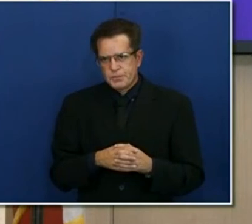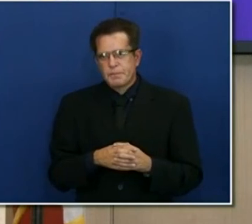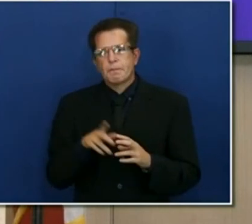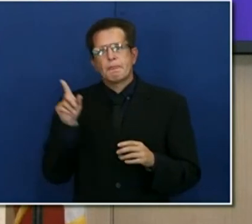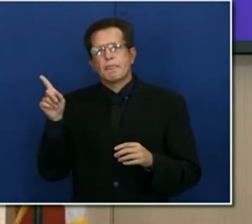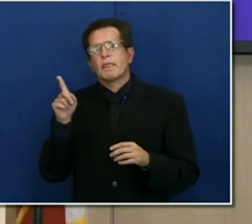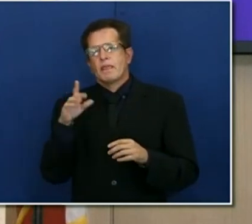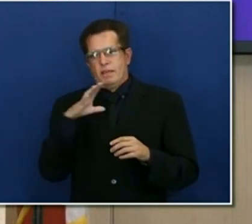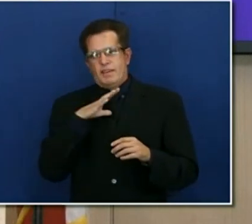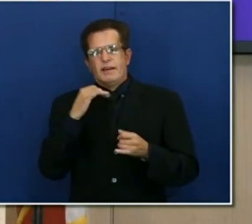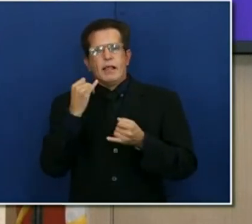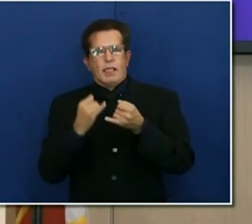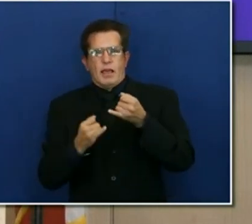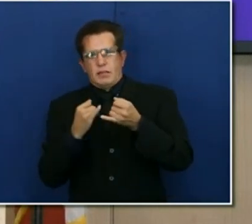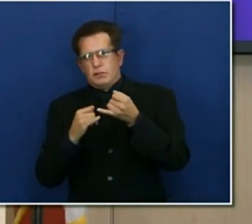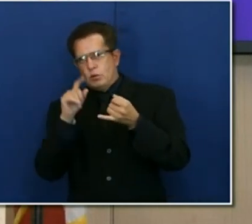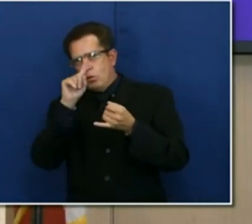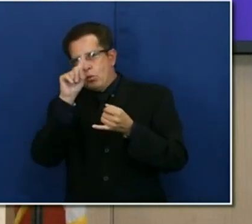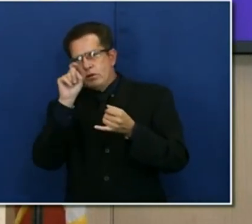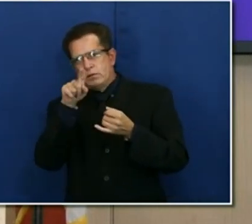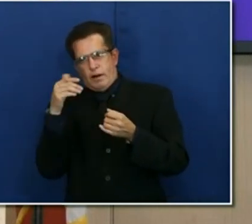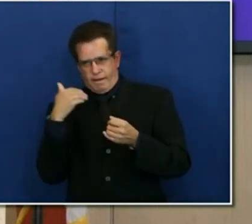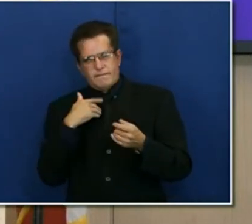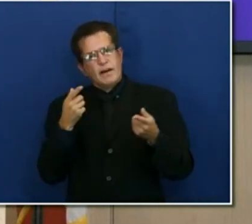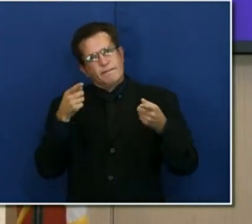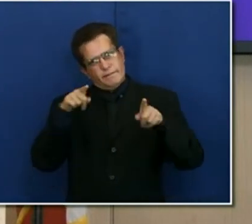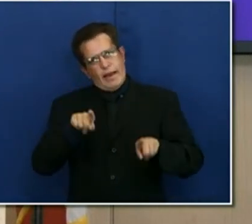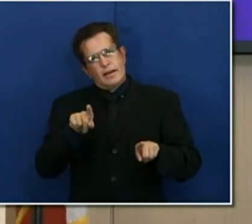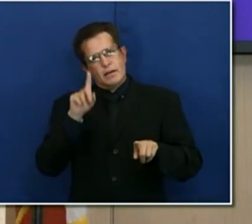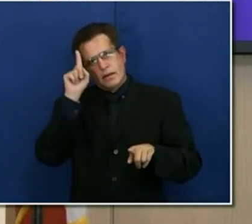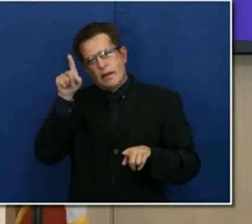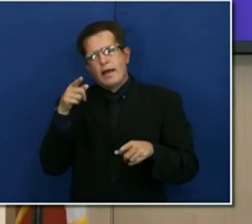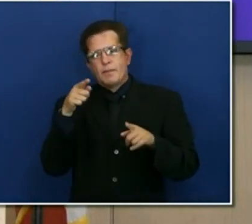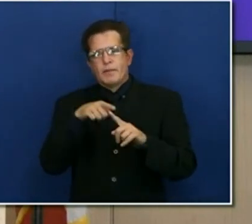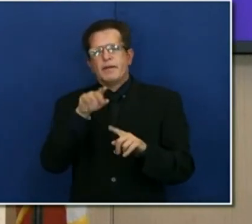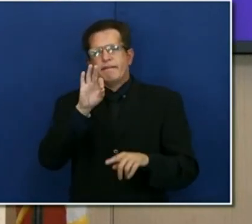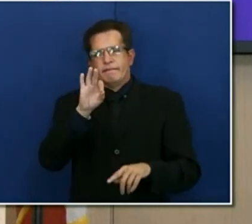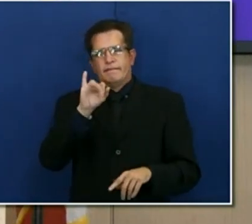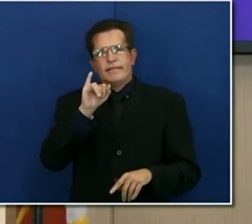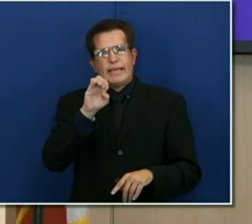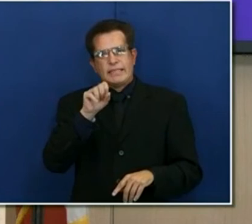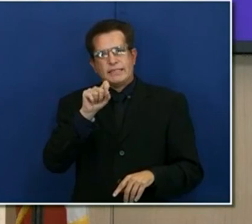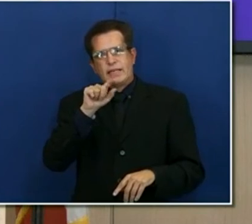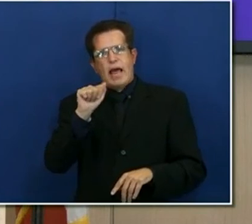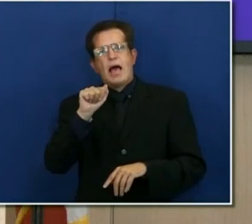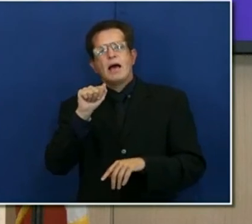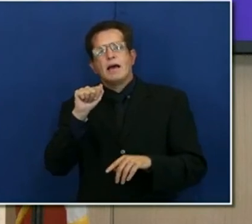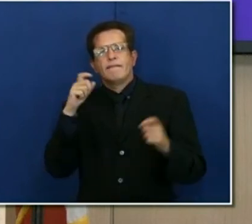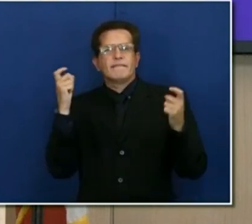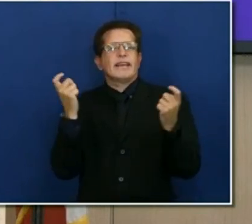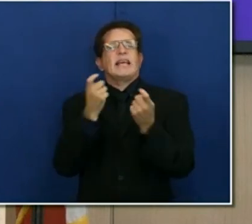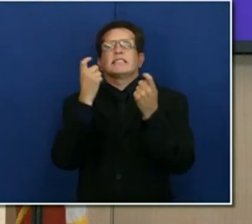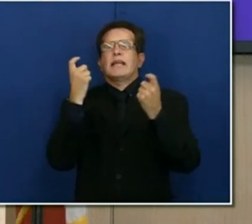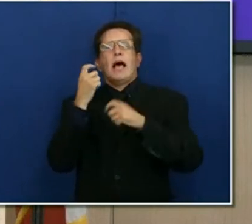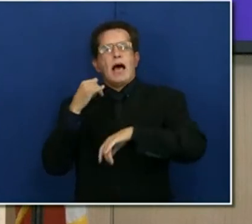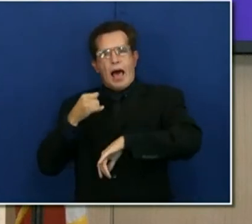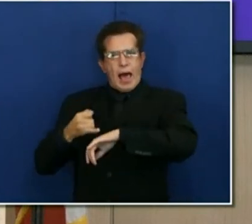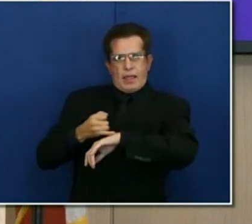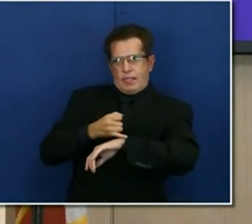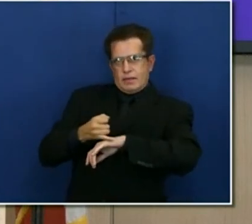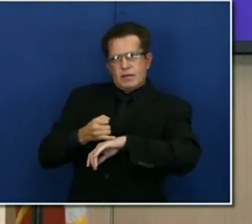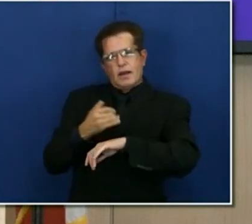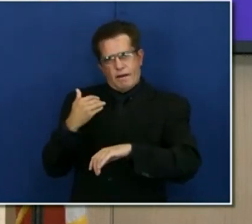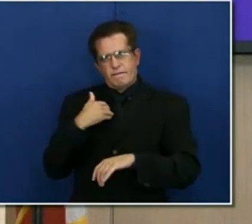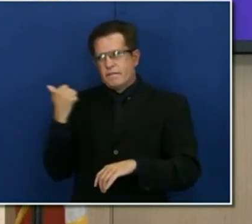This last question deals with an event that apparently occurred at Fiesta Island, and I believe Gary Johnson is going to respond to this. And